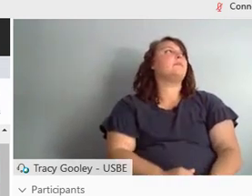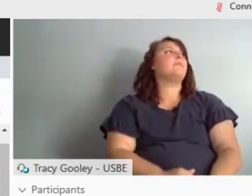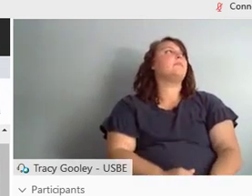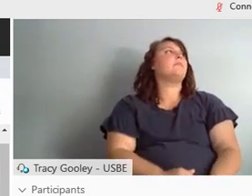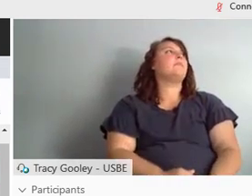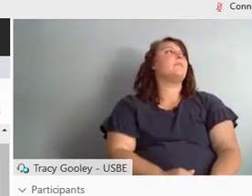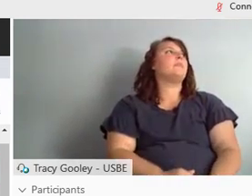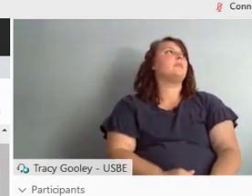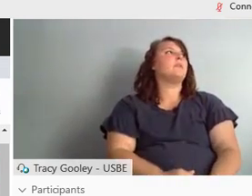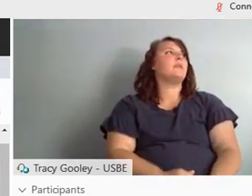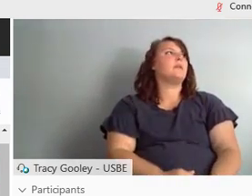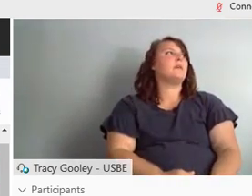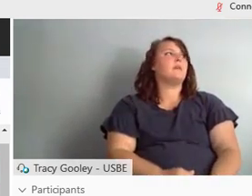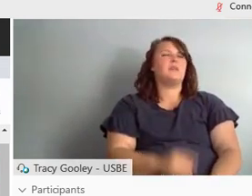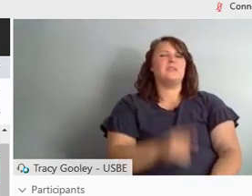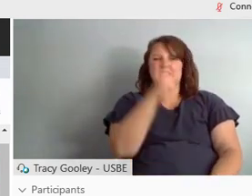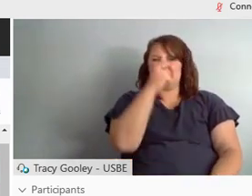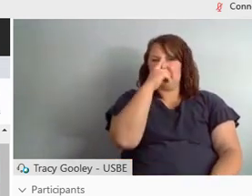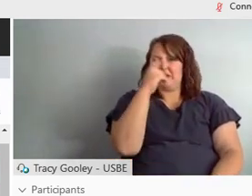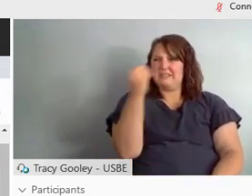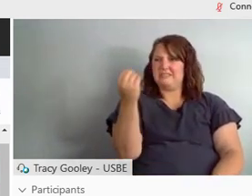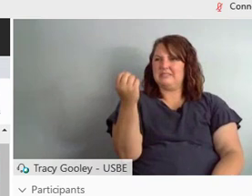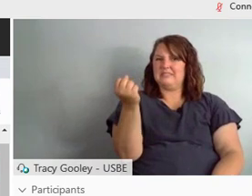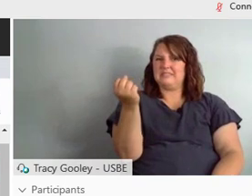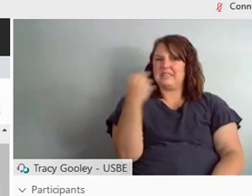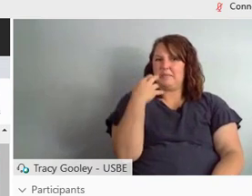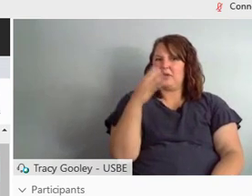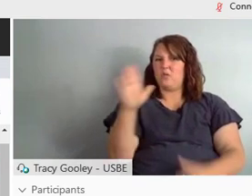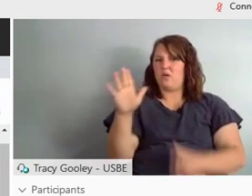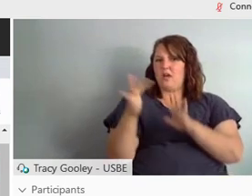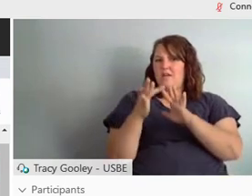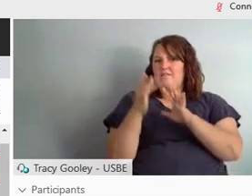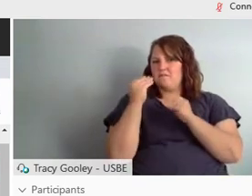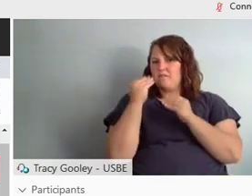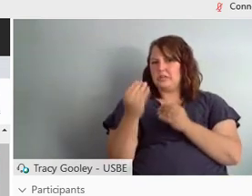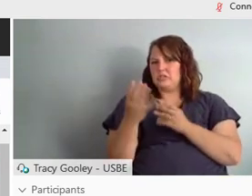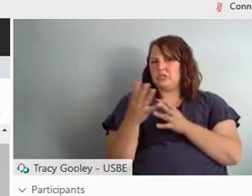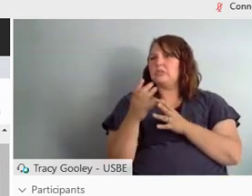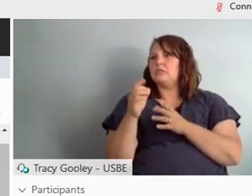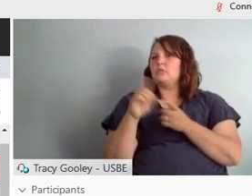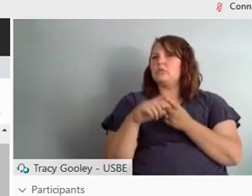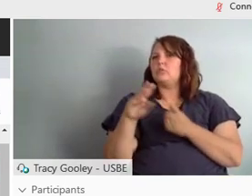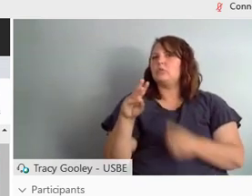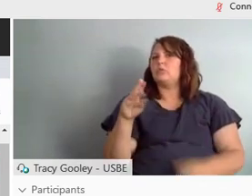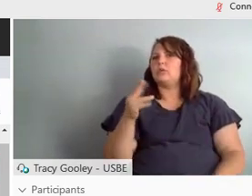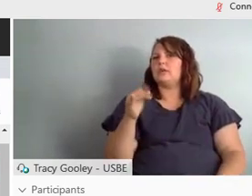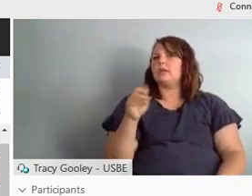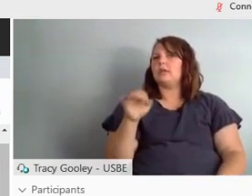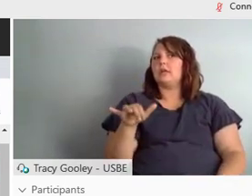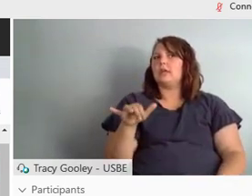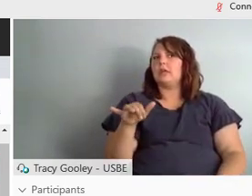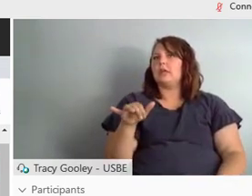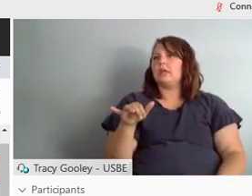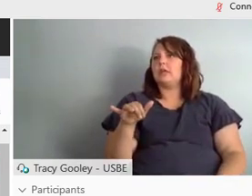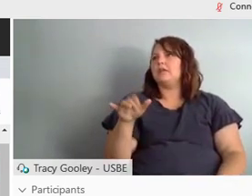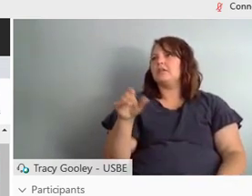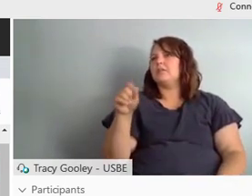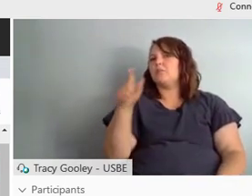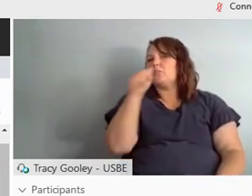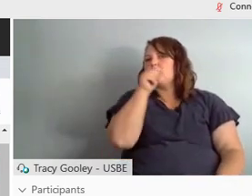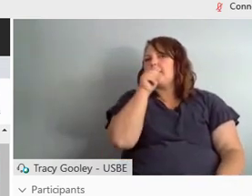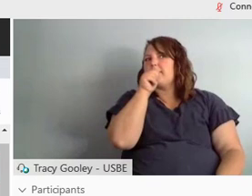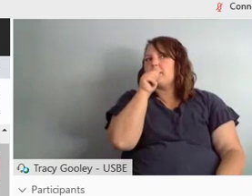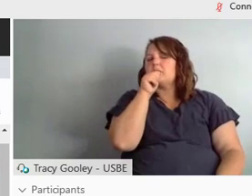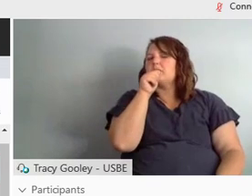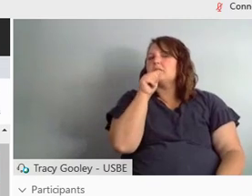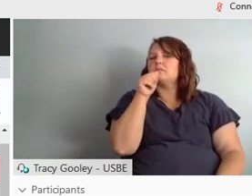can you just send your information, your contact information to Whitney in the chat box? You can just send it to her privately,